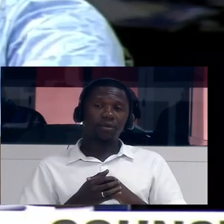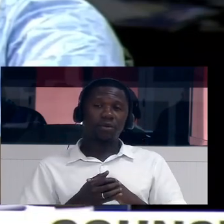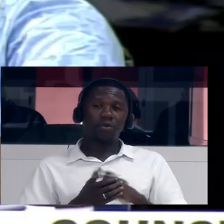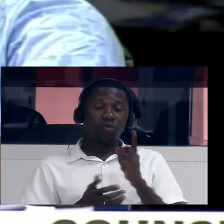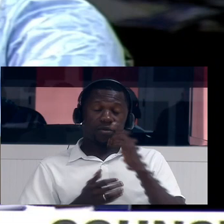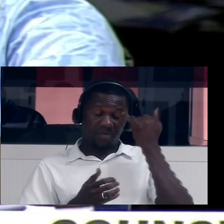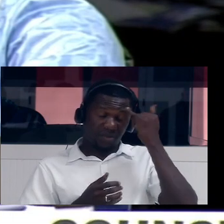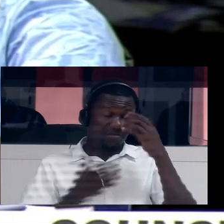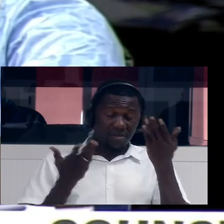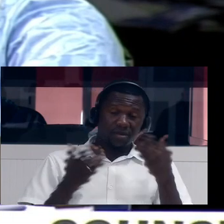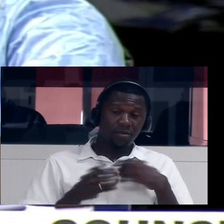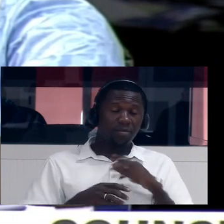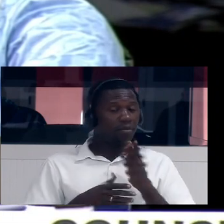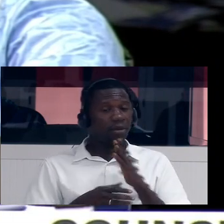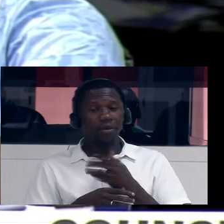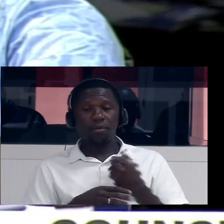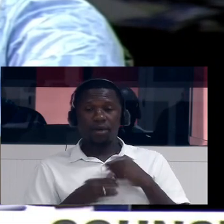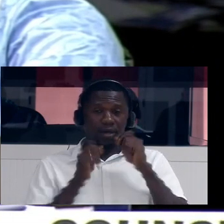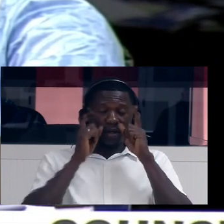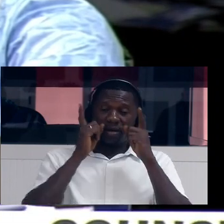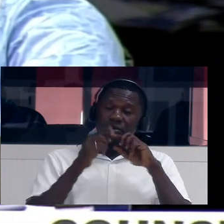my life or something will happen to me.